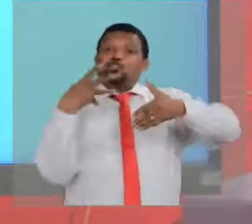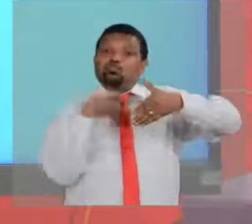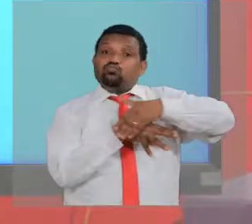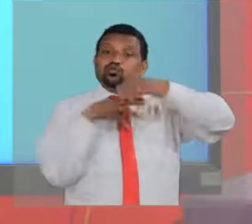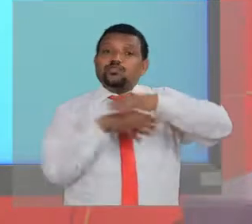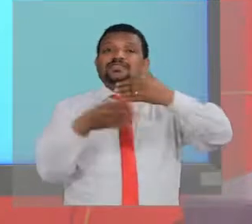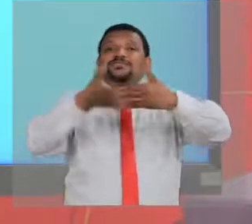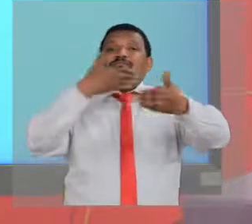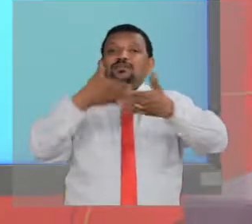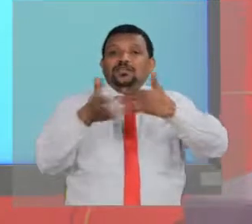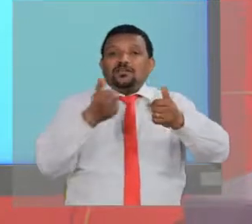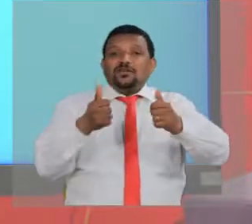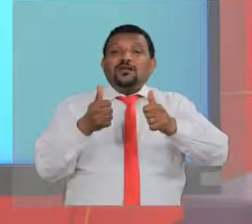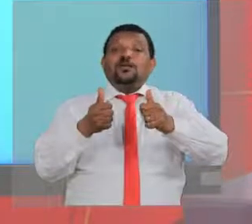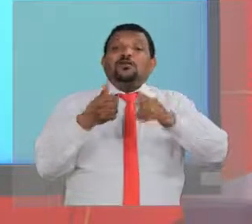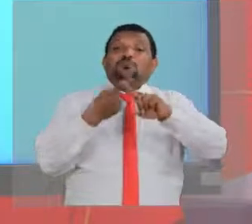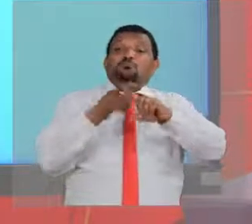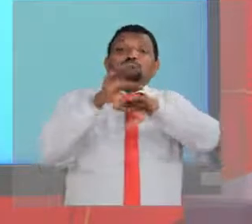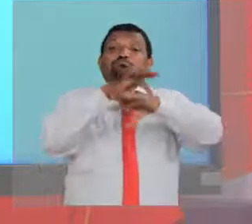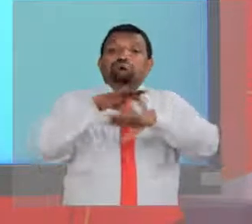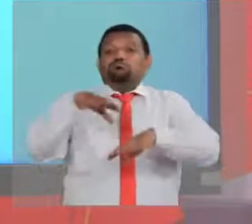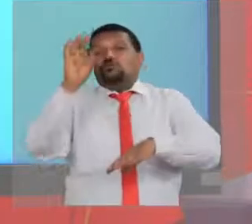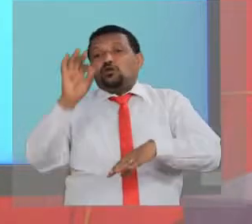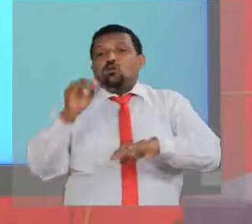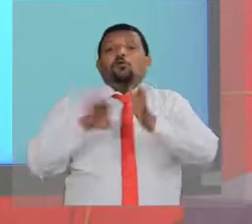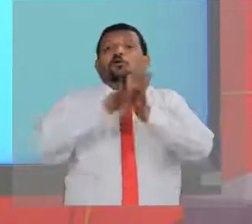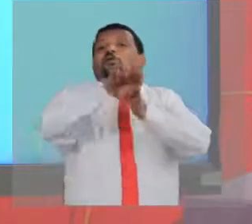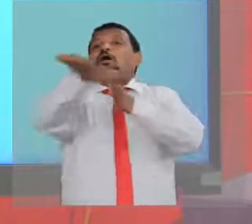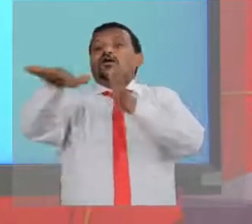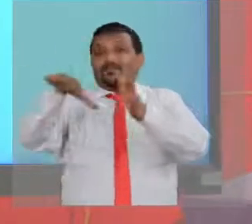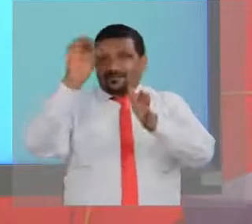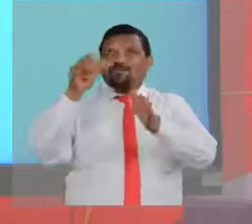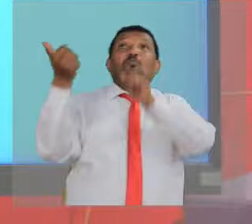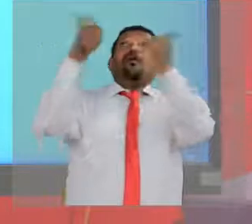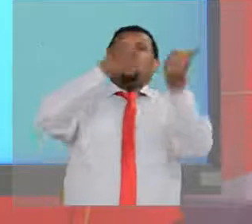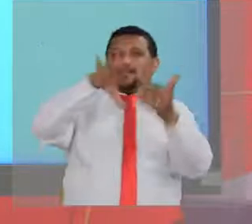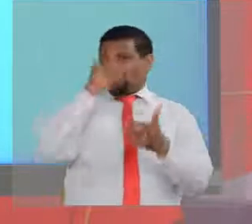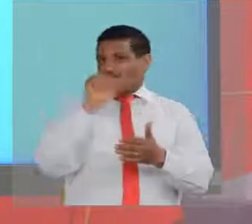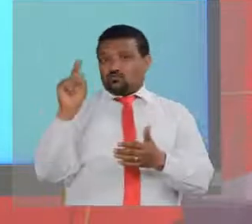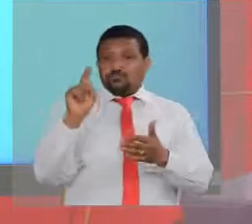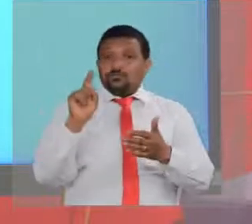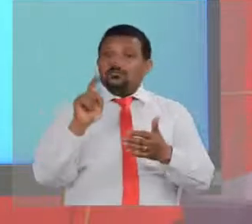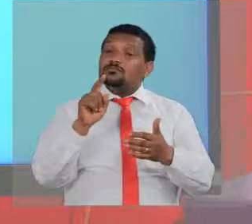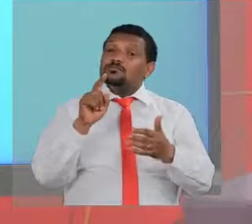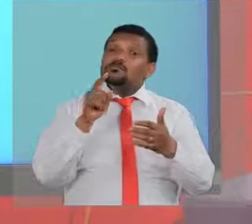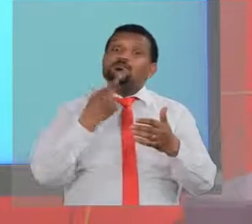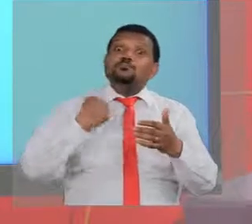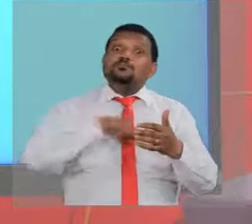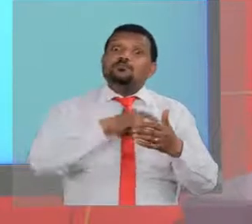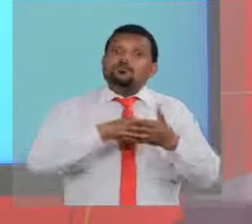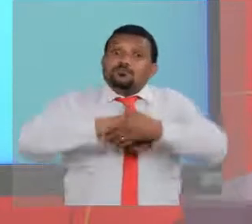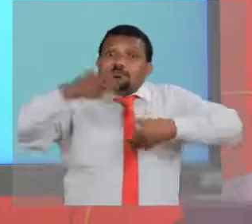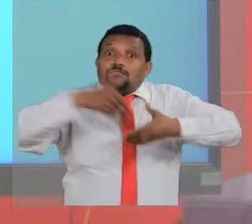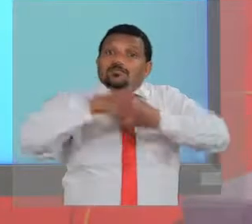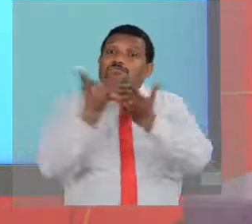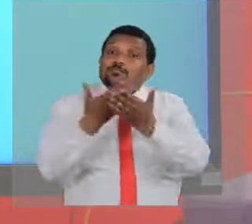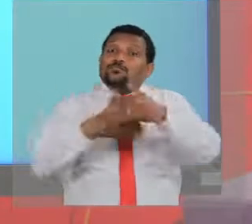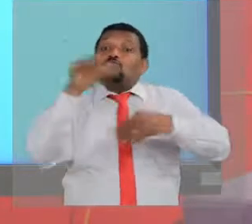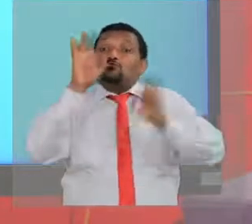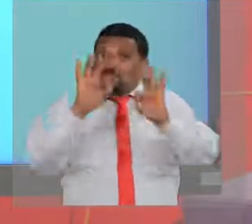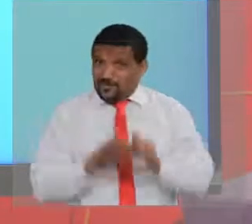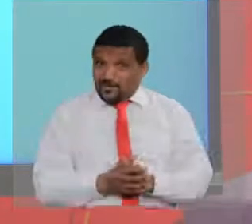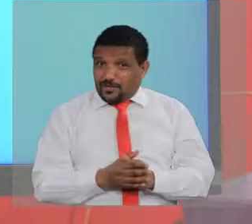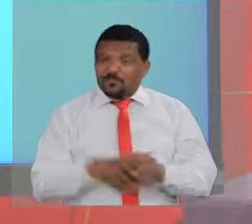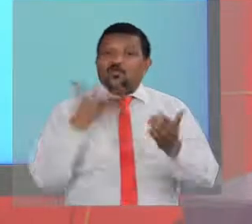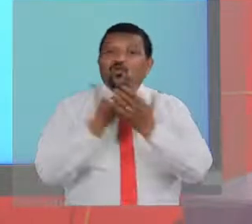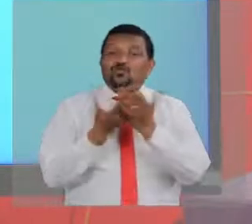inputs simply either from the land, the river, or air. Rather, we need to spend money. The monetary value